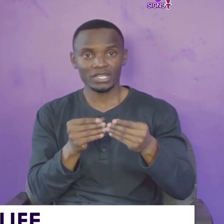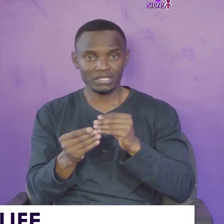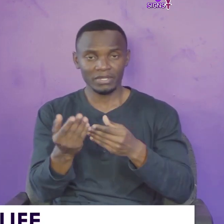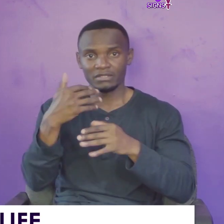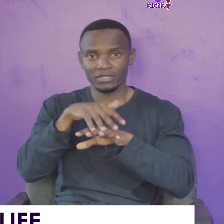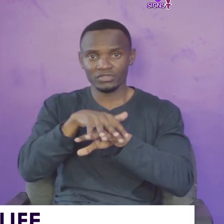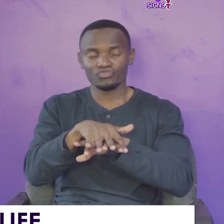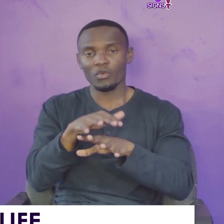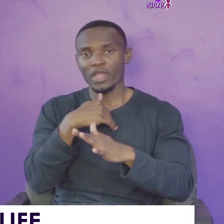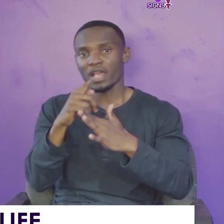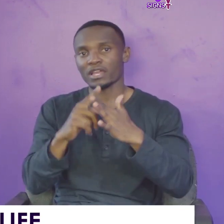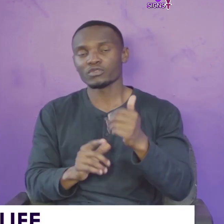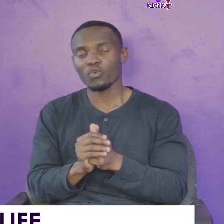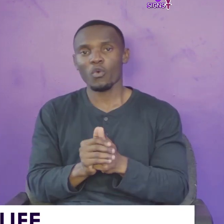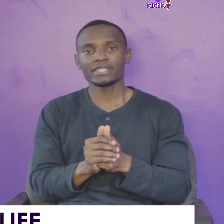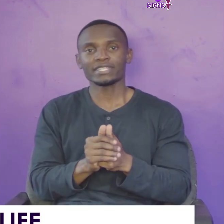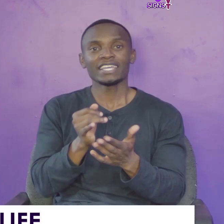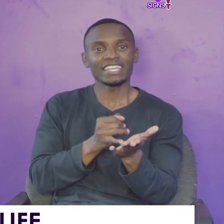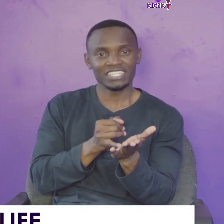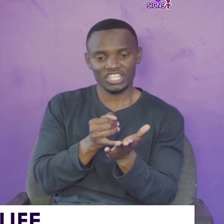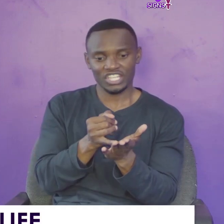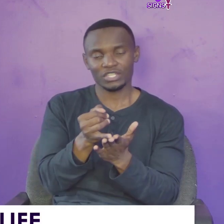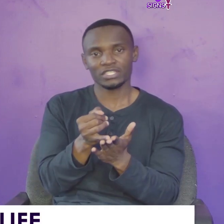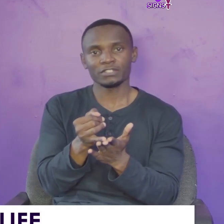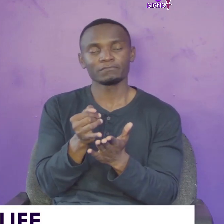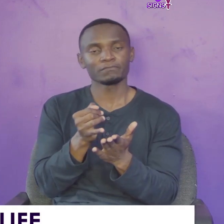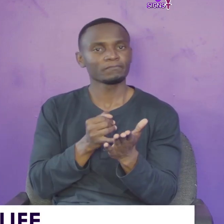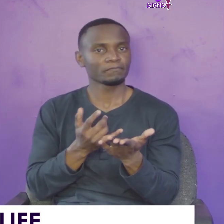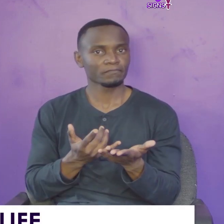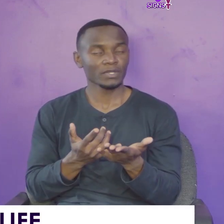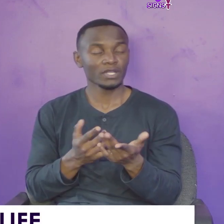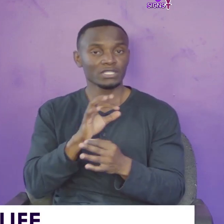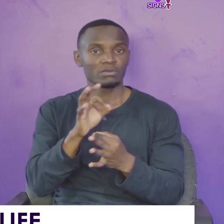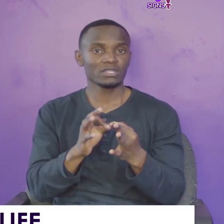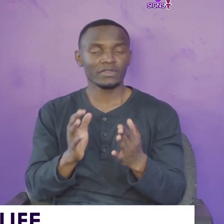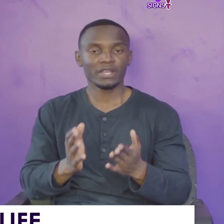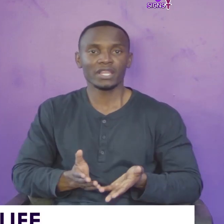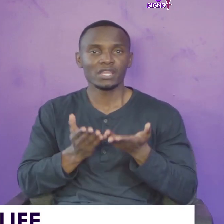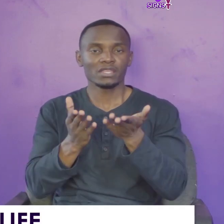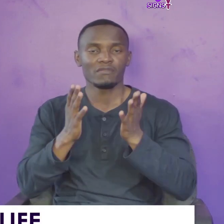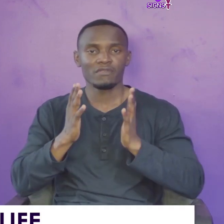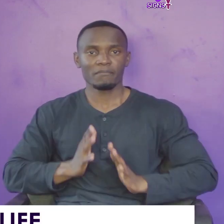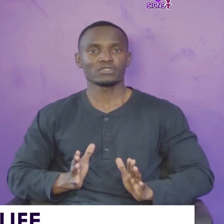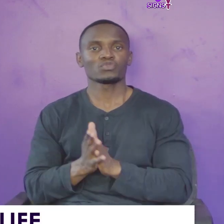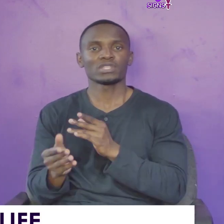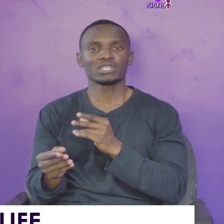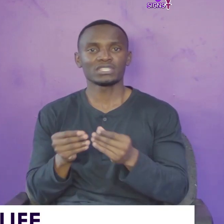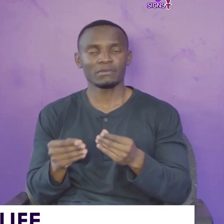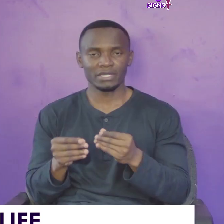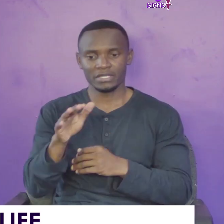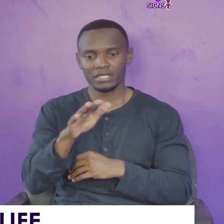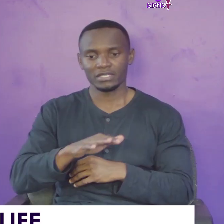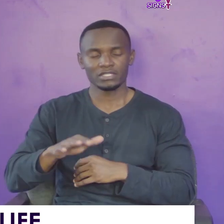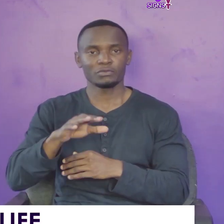to give persons with disability space in the society, it's an issue